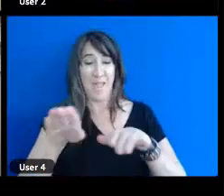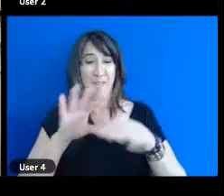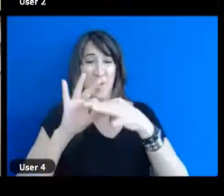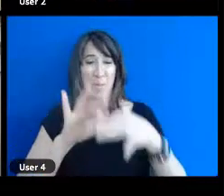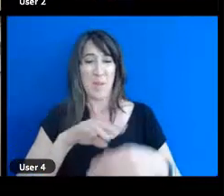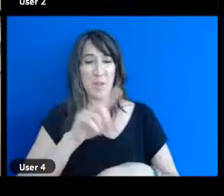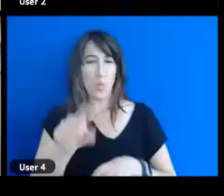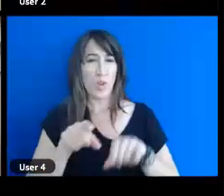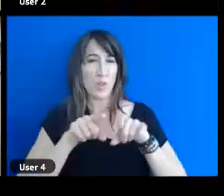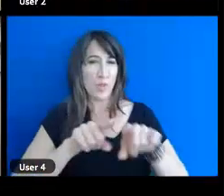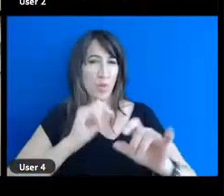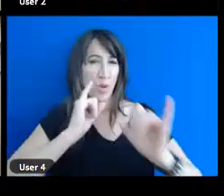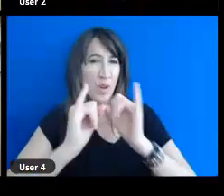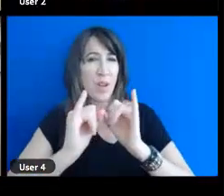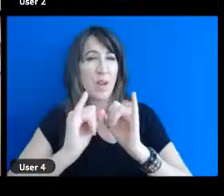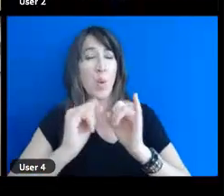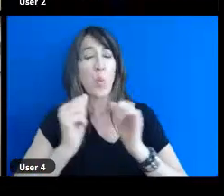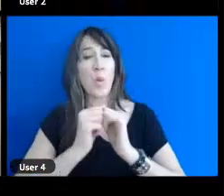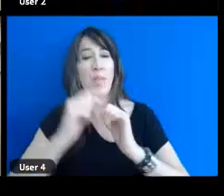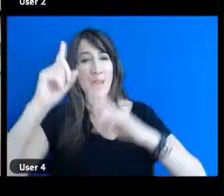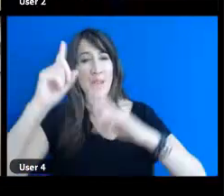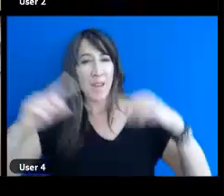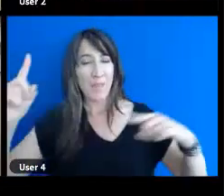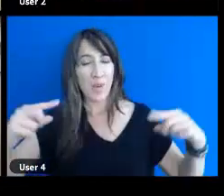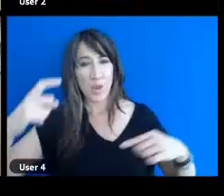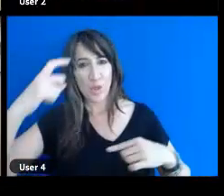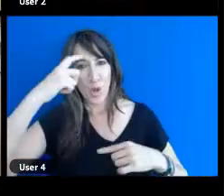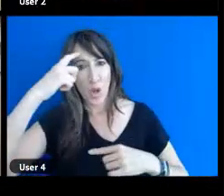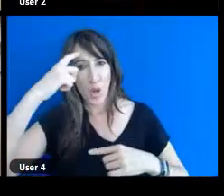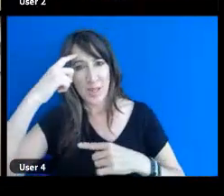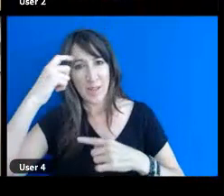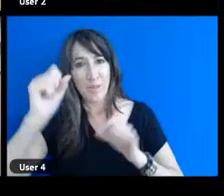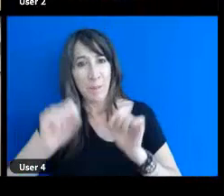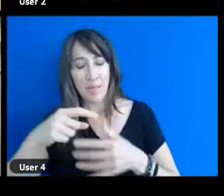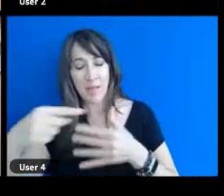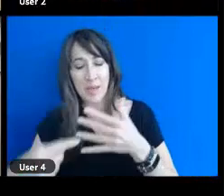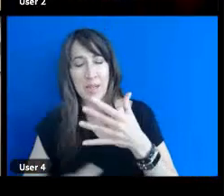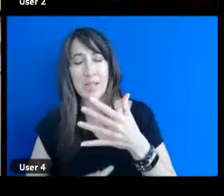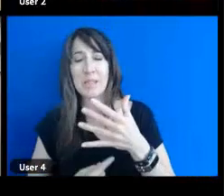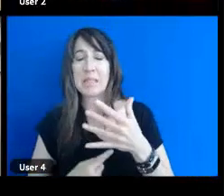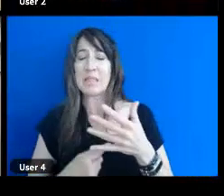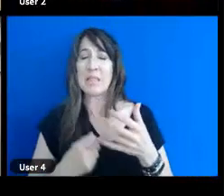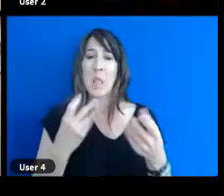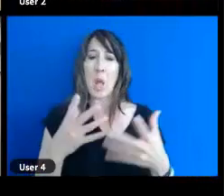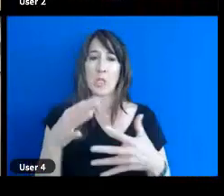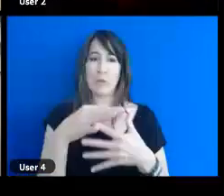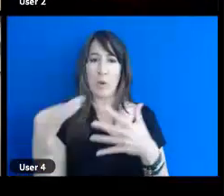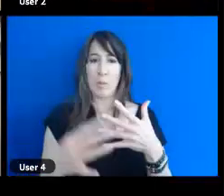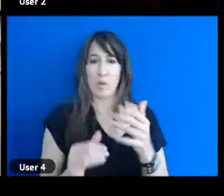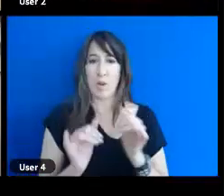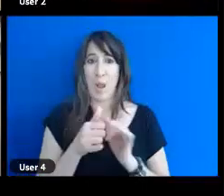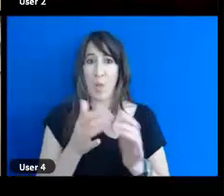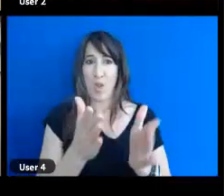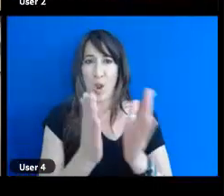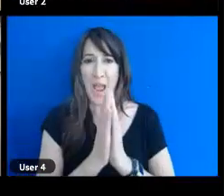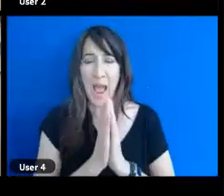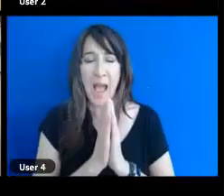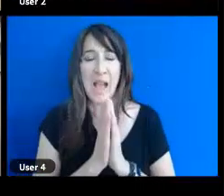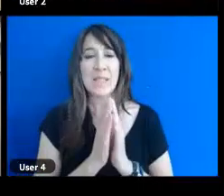used behavior-based questions. The reason why these are so tricky for people with diverse cognitive abilities is there's just so